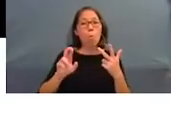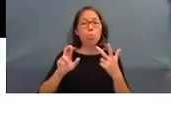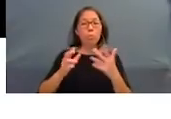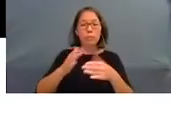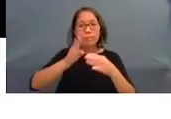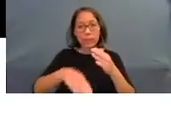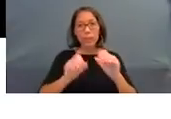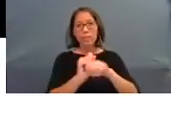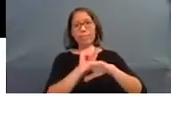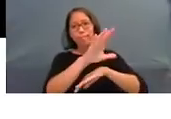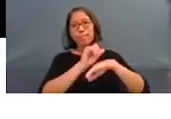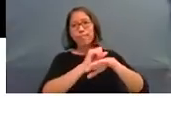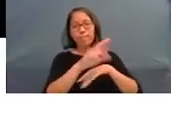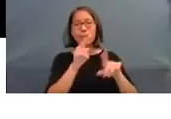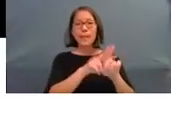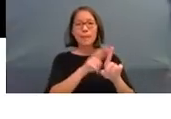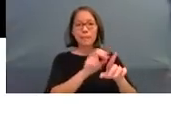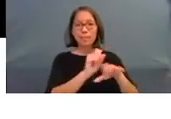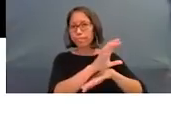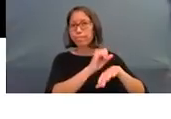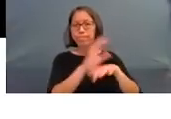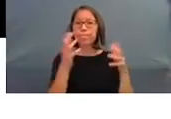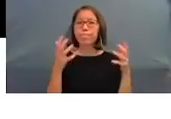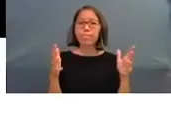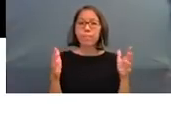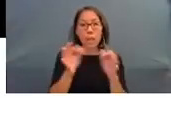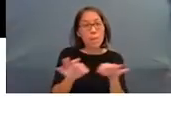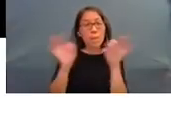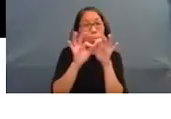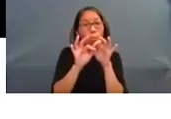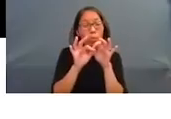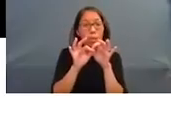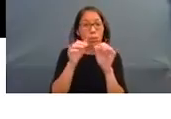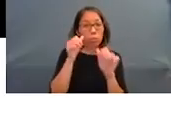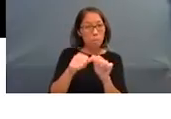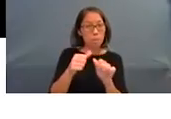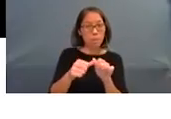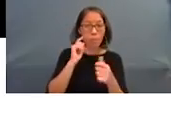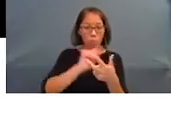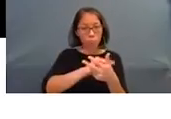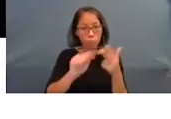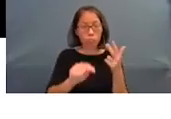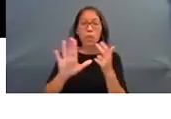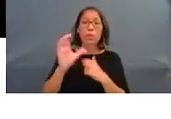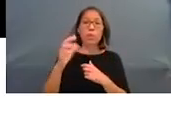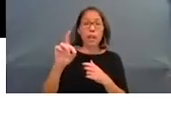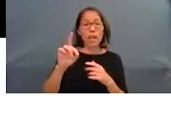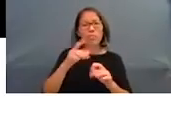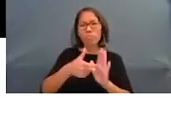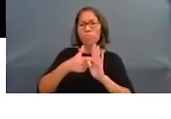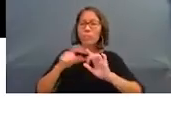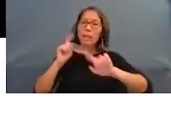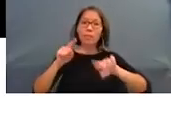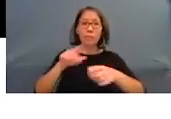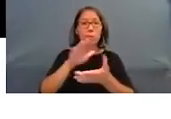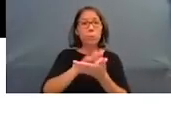in assignments. The important thing to note on all of this is that your child will be required to attend school